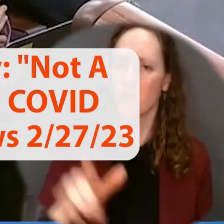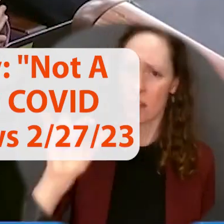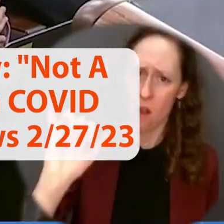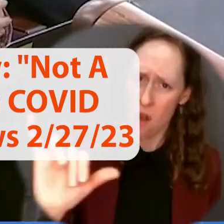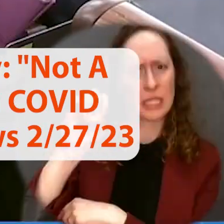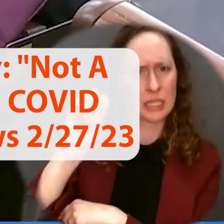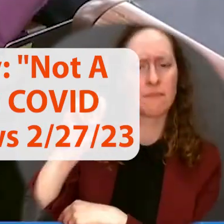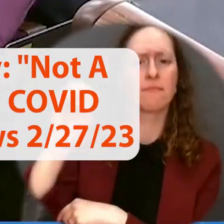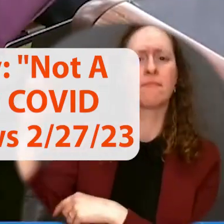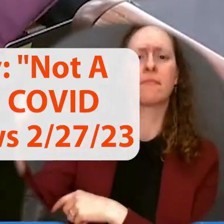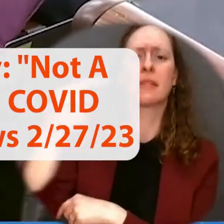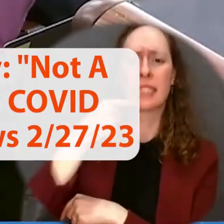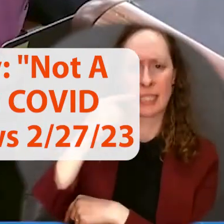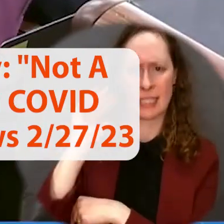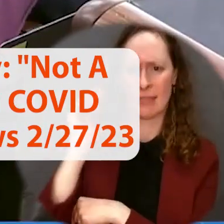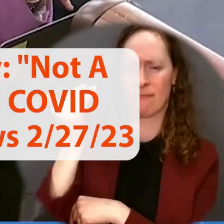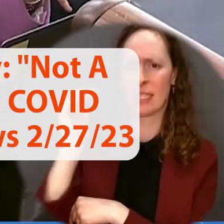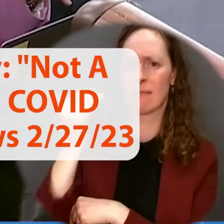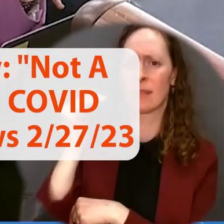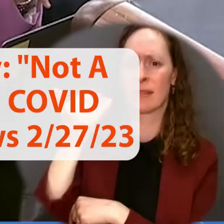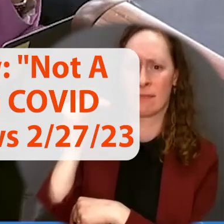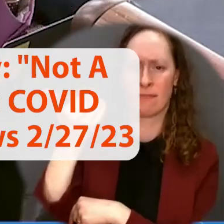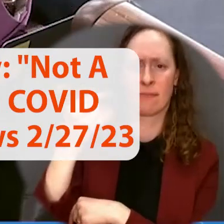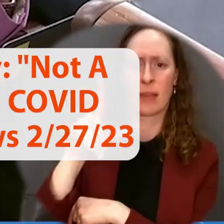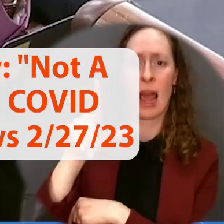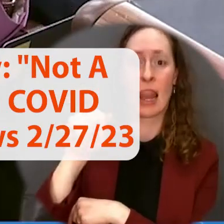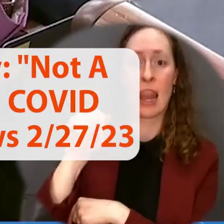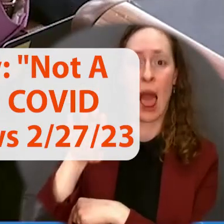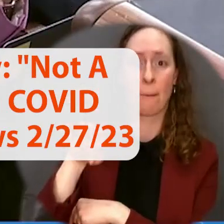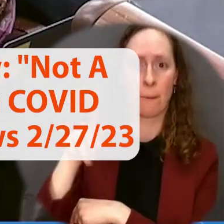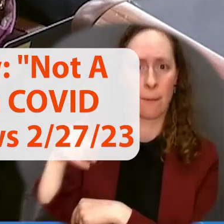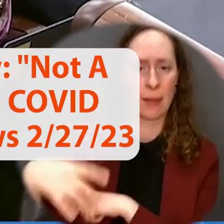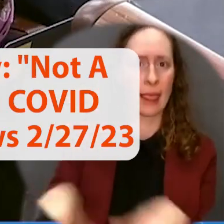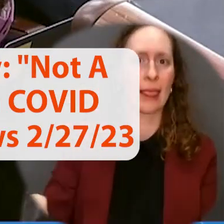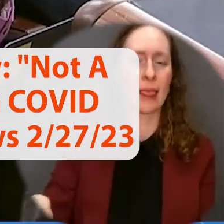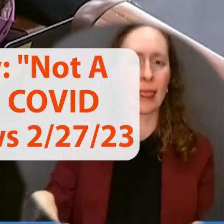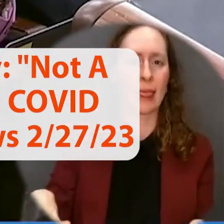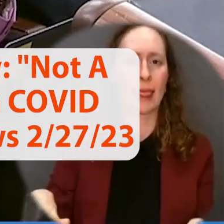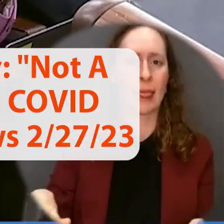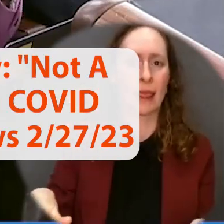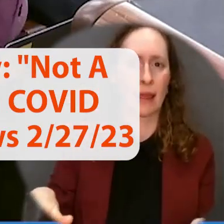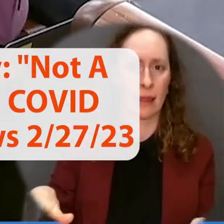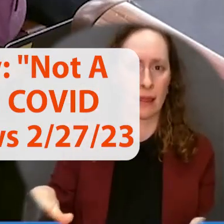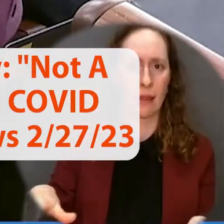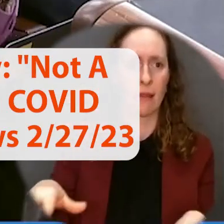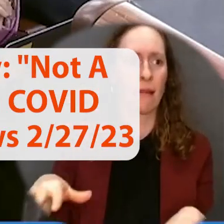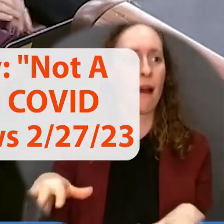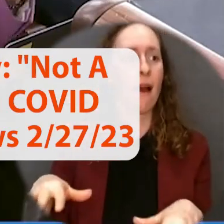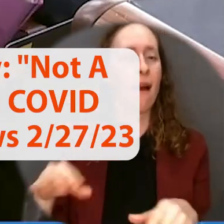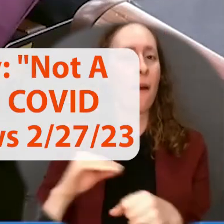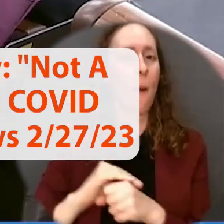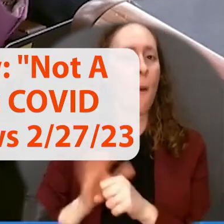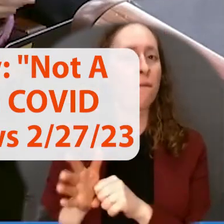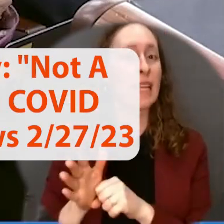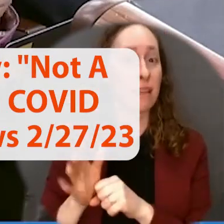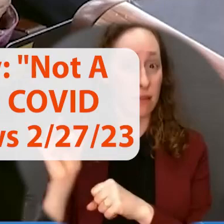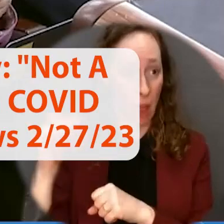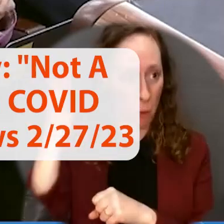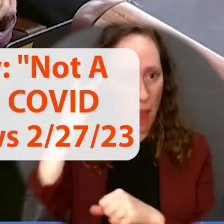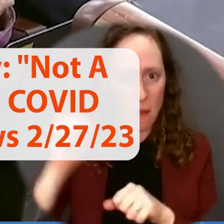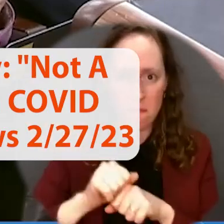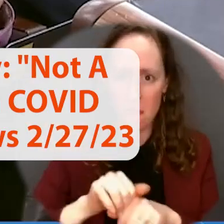the pandemic. How should Americans understand China's response here, saying that this is politically motivated,